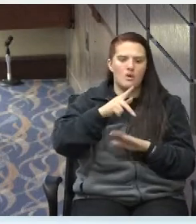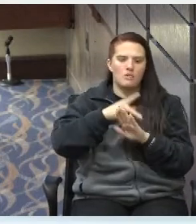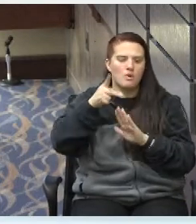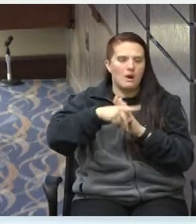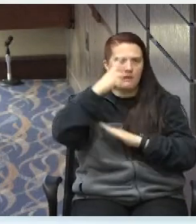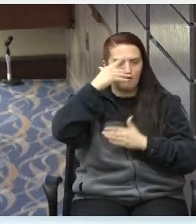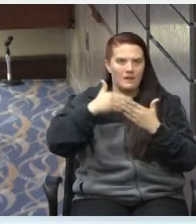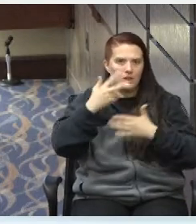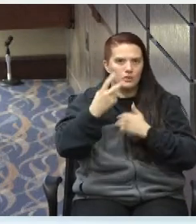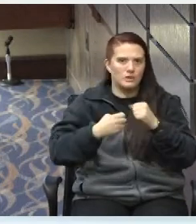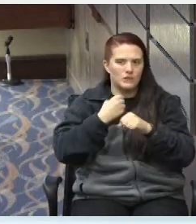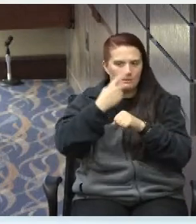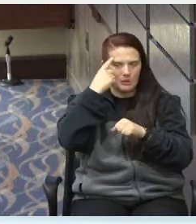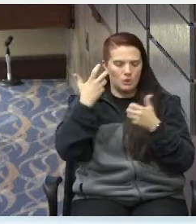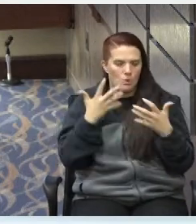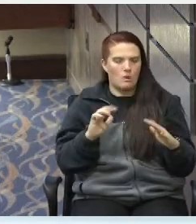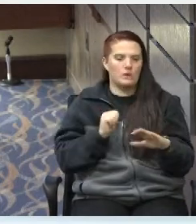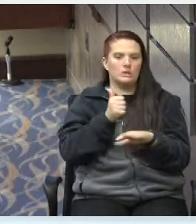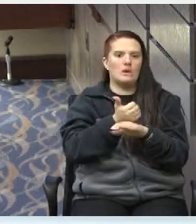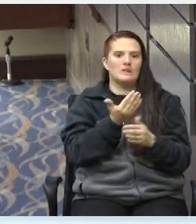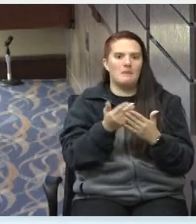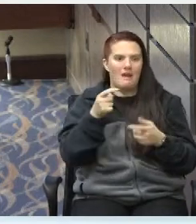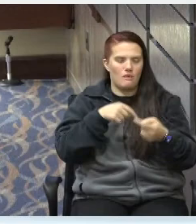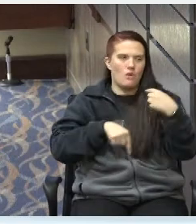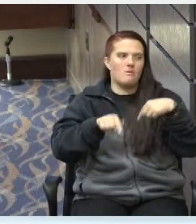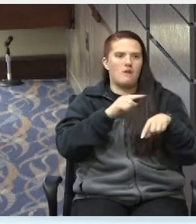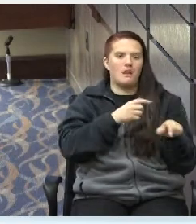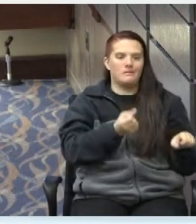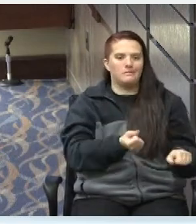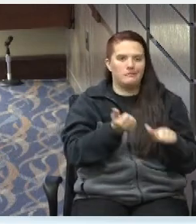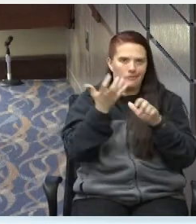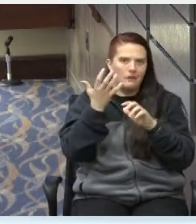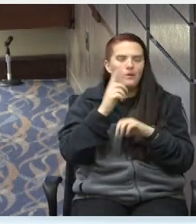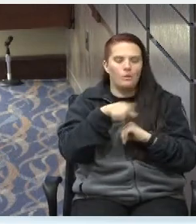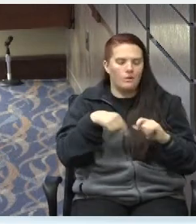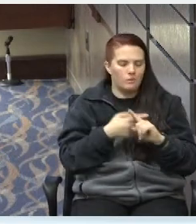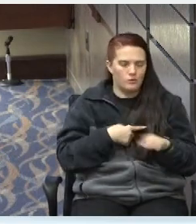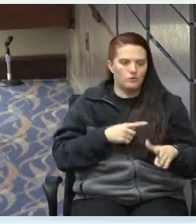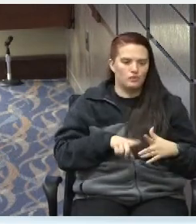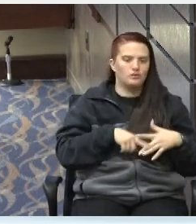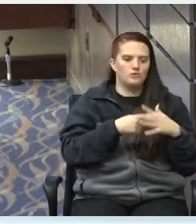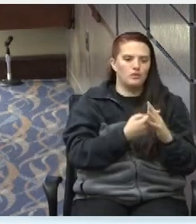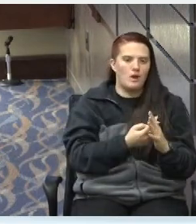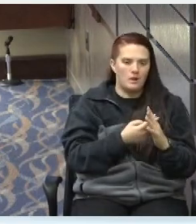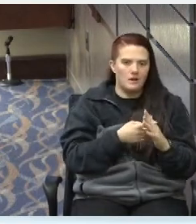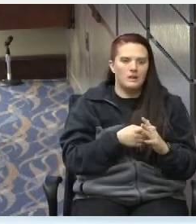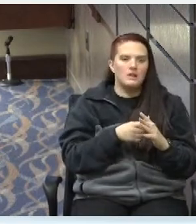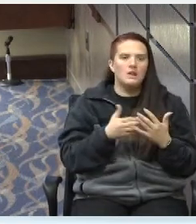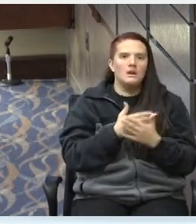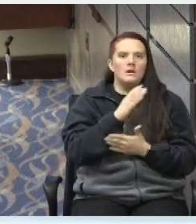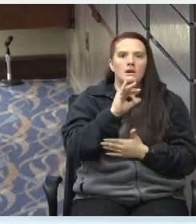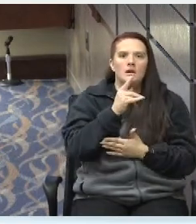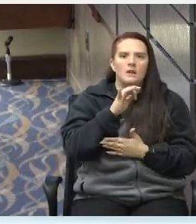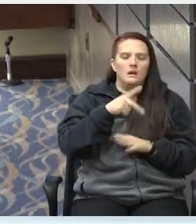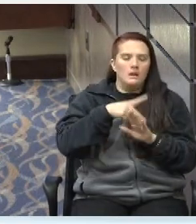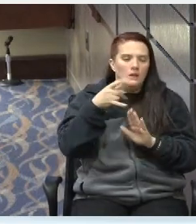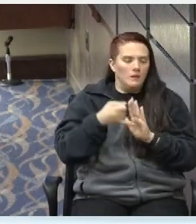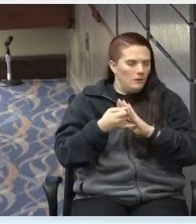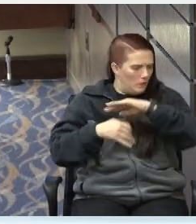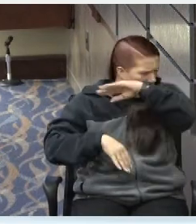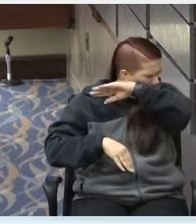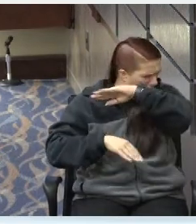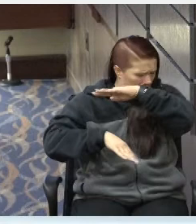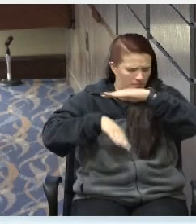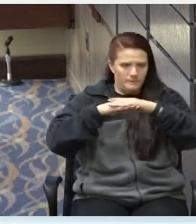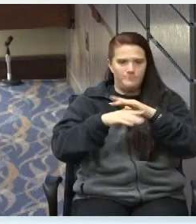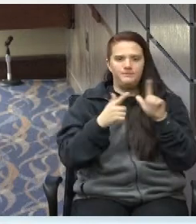years, because we don't want to install something and then go back and take it right out when we're starting a capital project. Maximum speed limit has to be